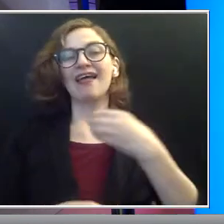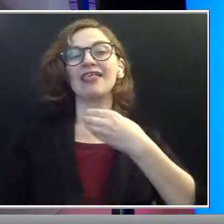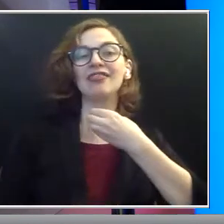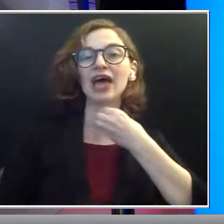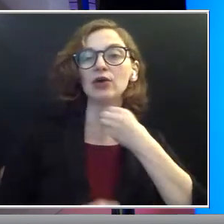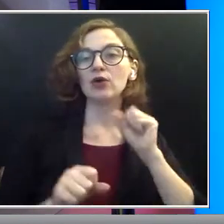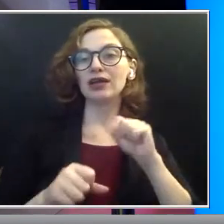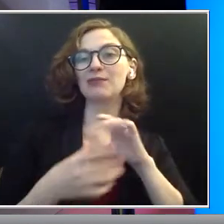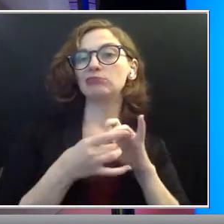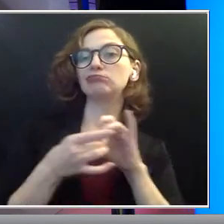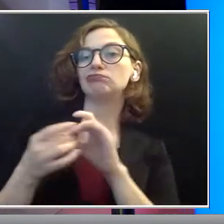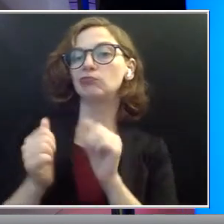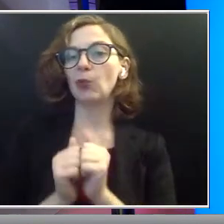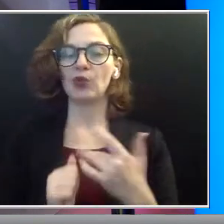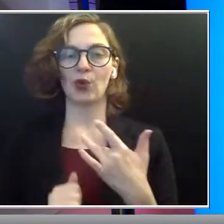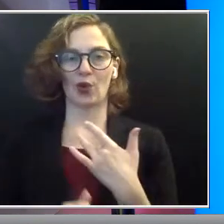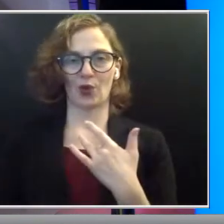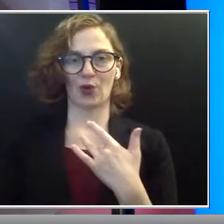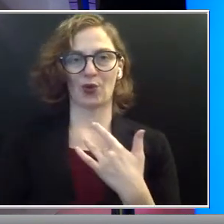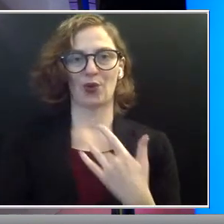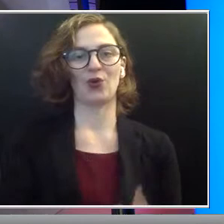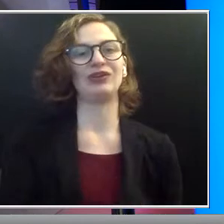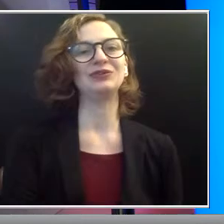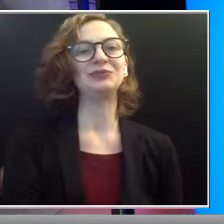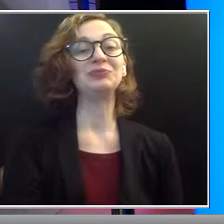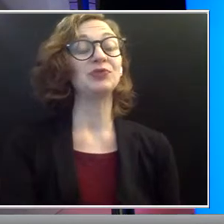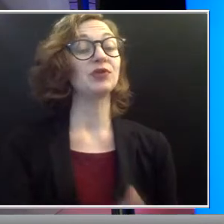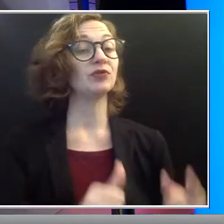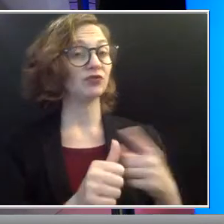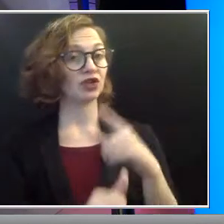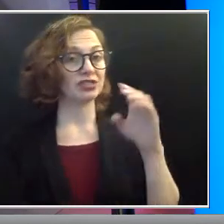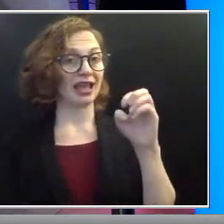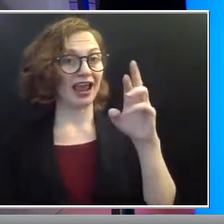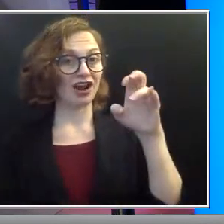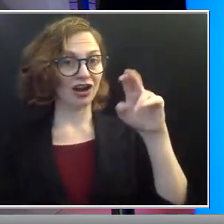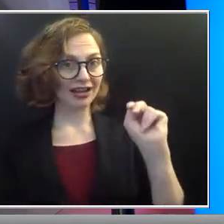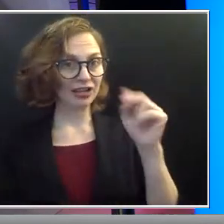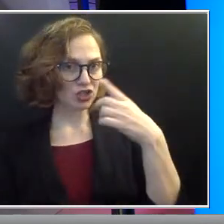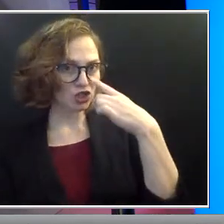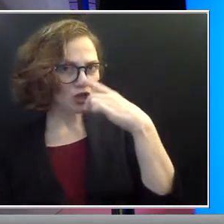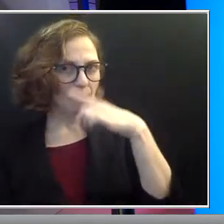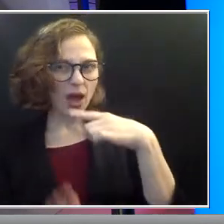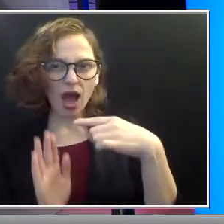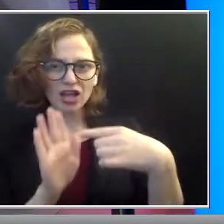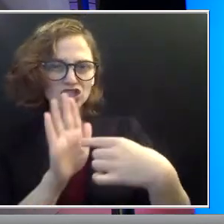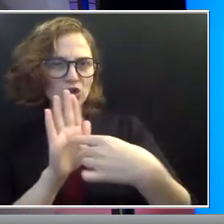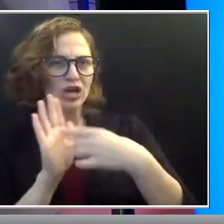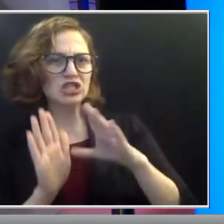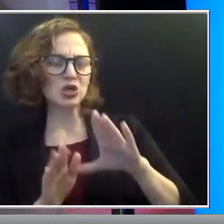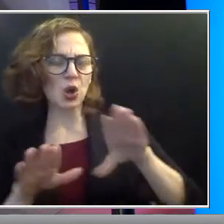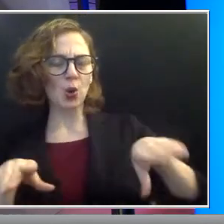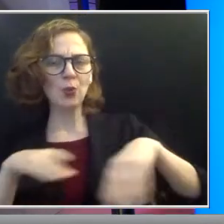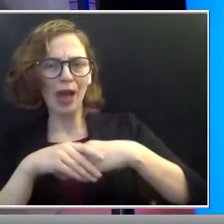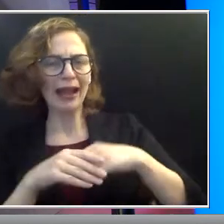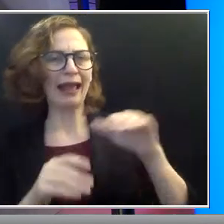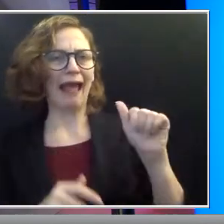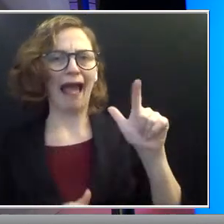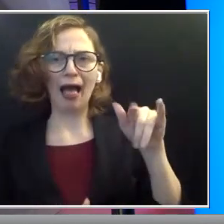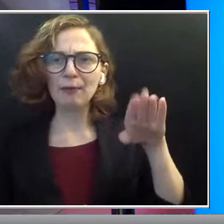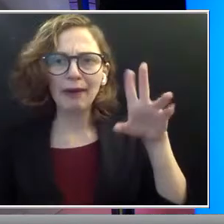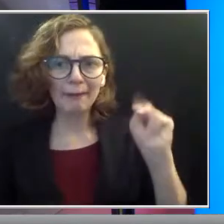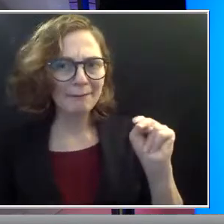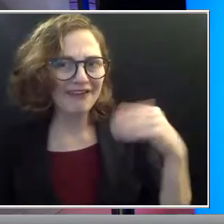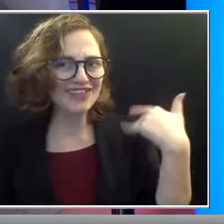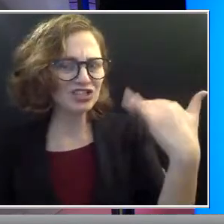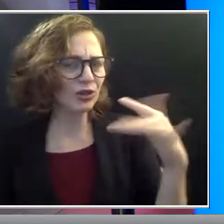I want to start with Erin, though. First of all, can we see your whole wedding album at some point? Because those were beautiful pictures. Thank you. How are you feeling today? I'm